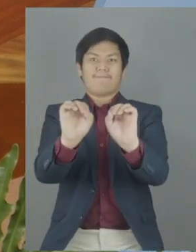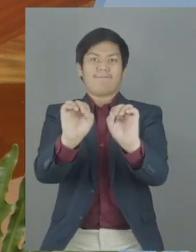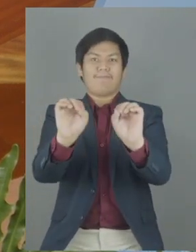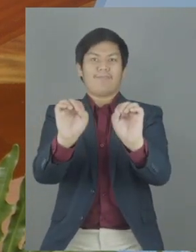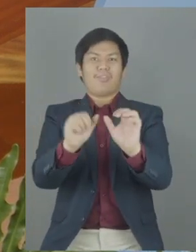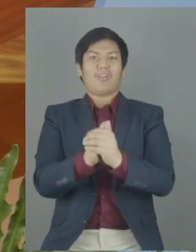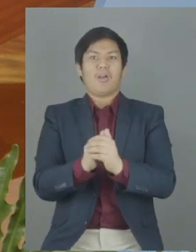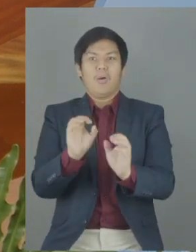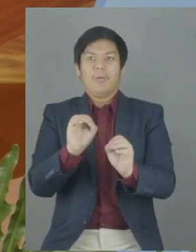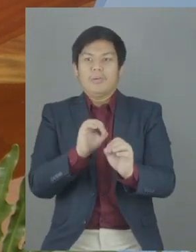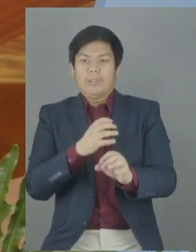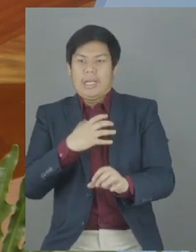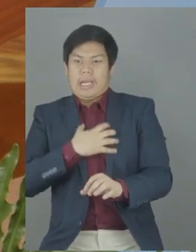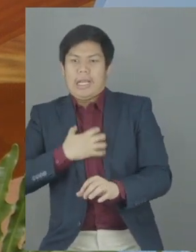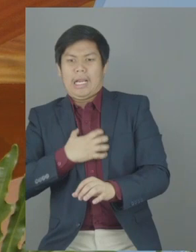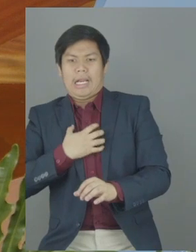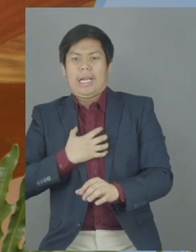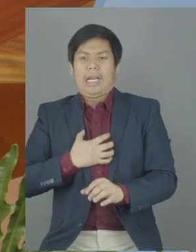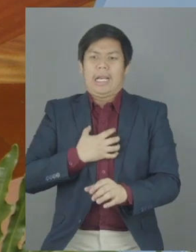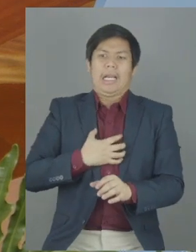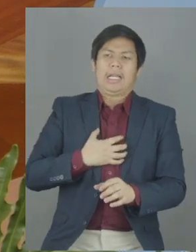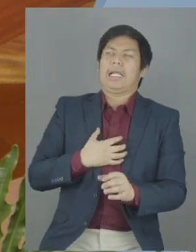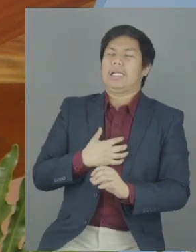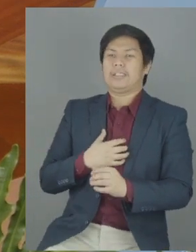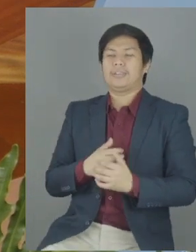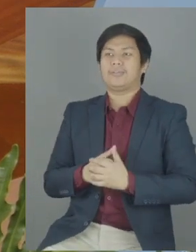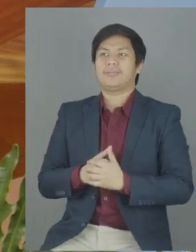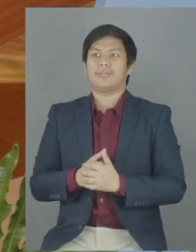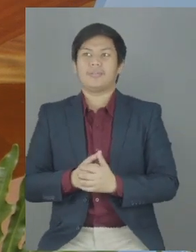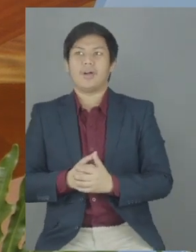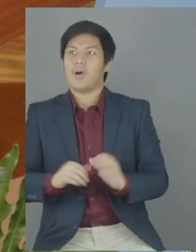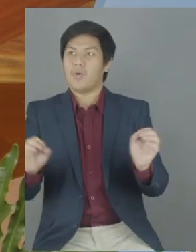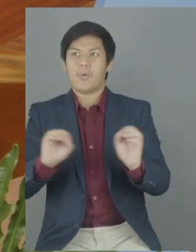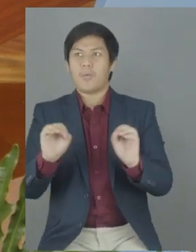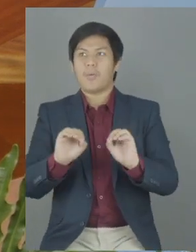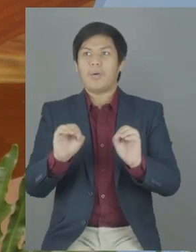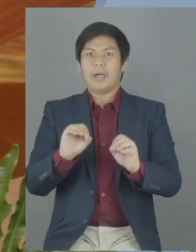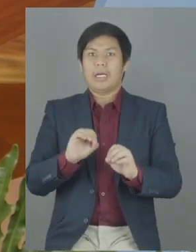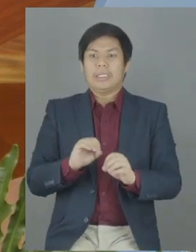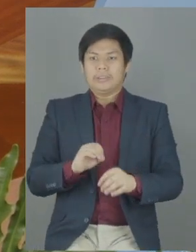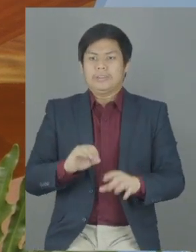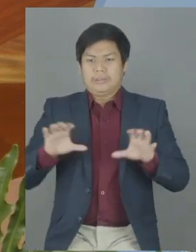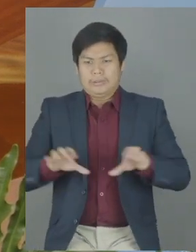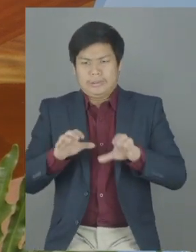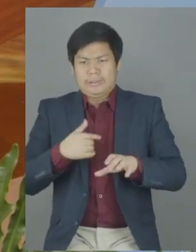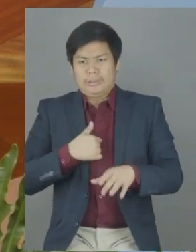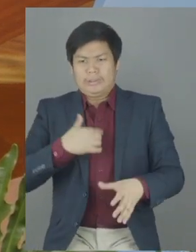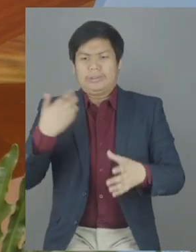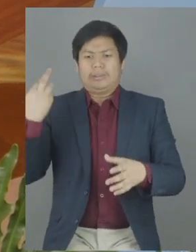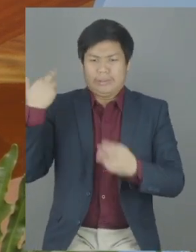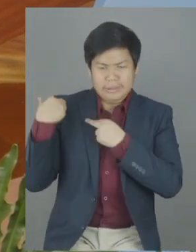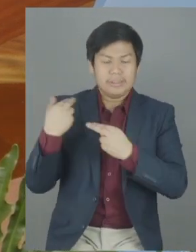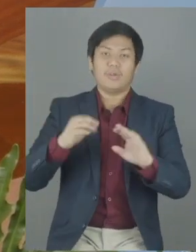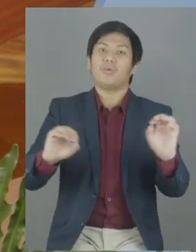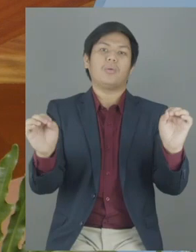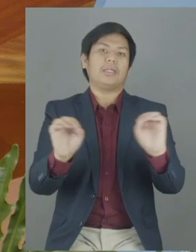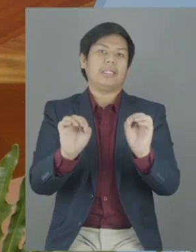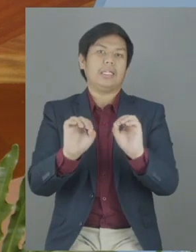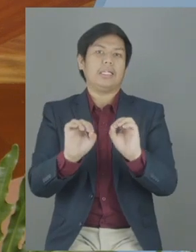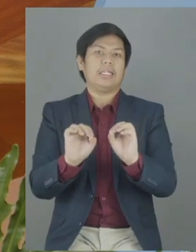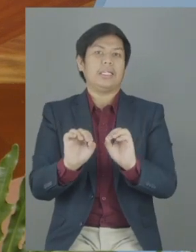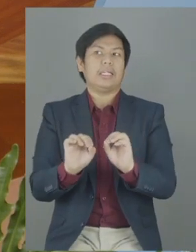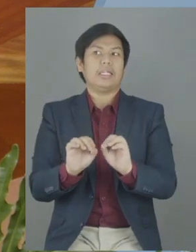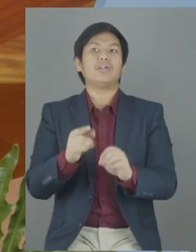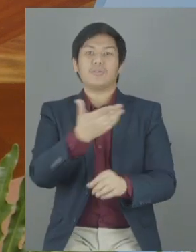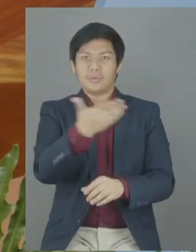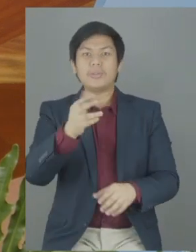Without murmuring, without complaining. It's as if you really want it. It's not out of duty. This is really what you want to do. And you want to do